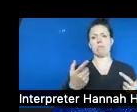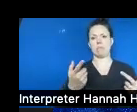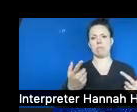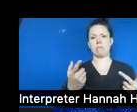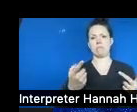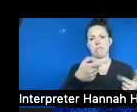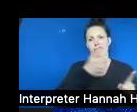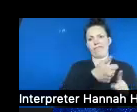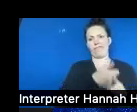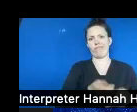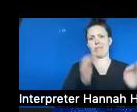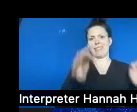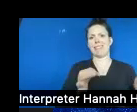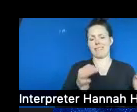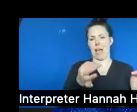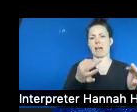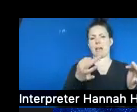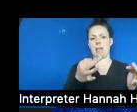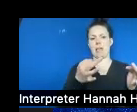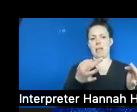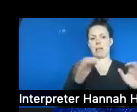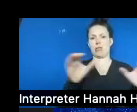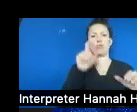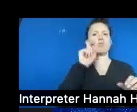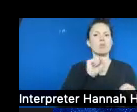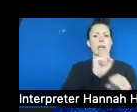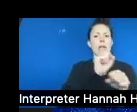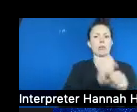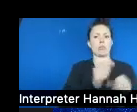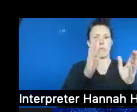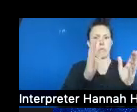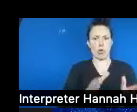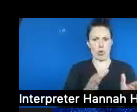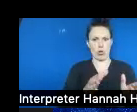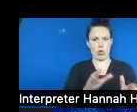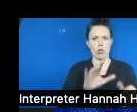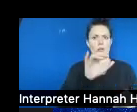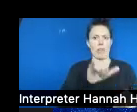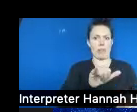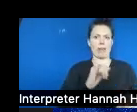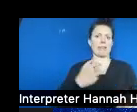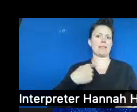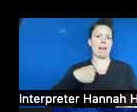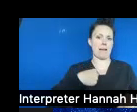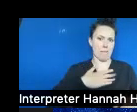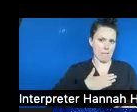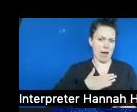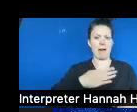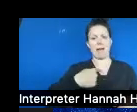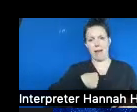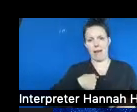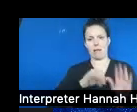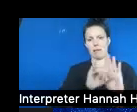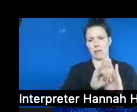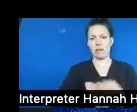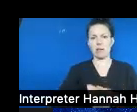the community of folks that say, I am a sex worker and that's my identity, happens. And then sex